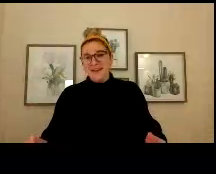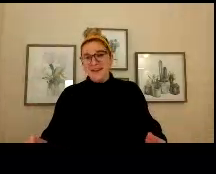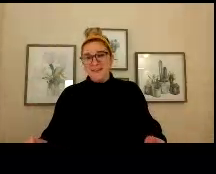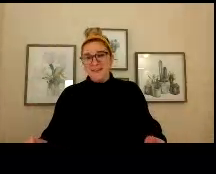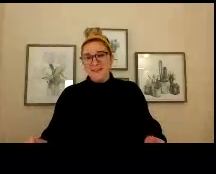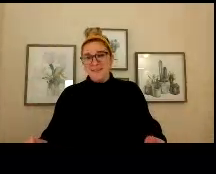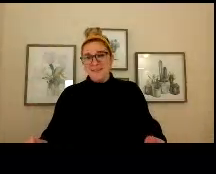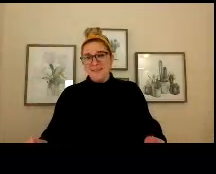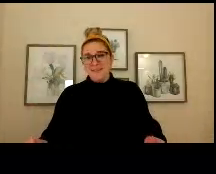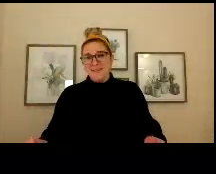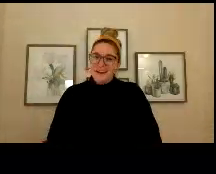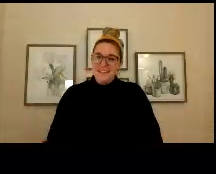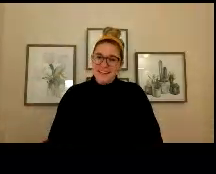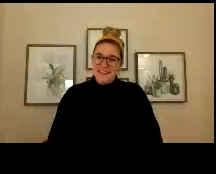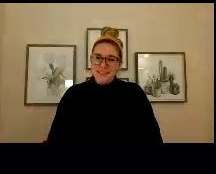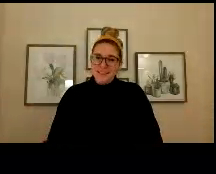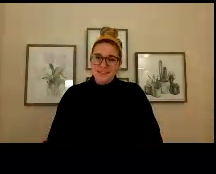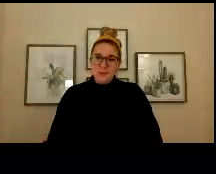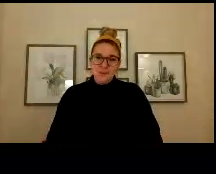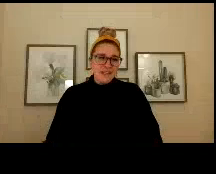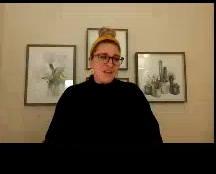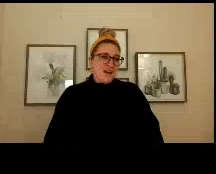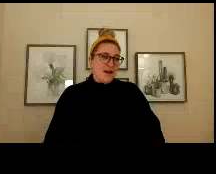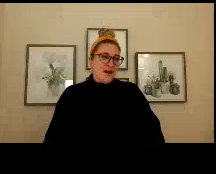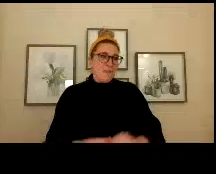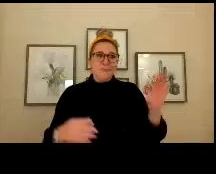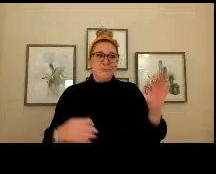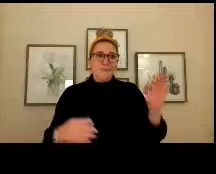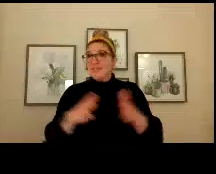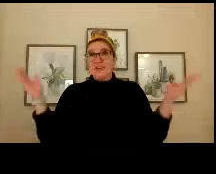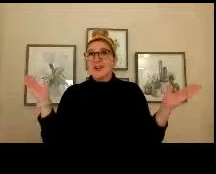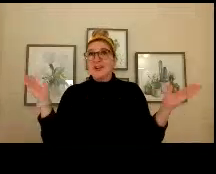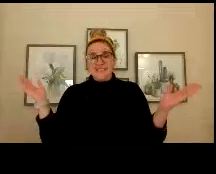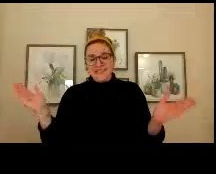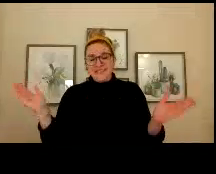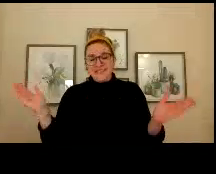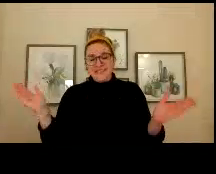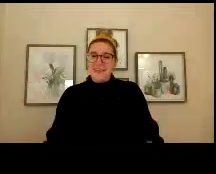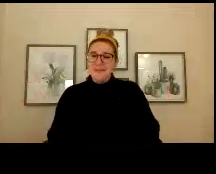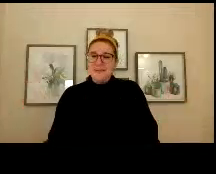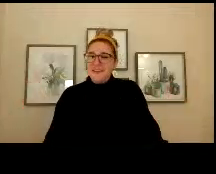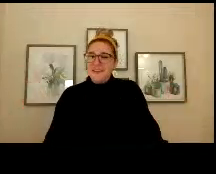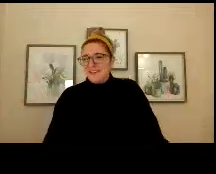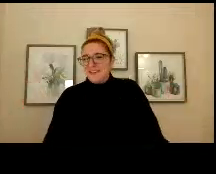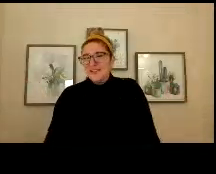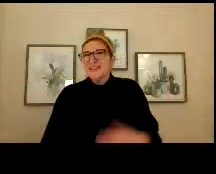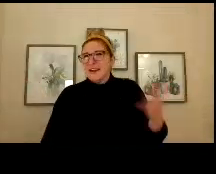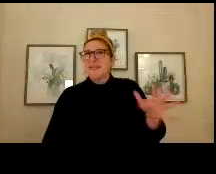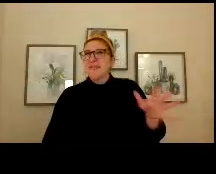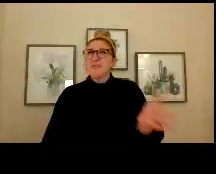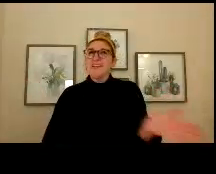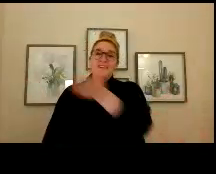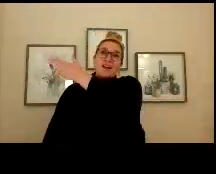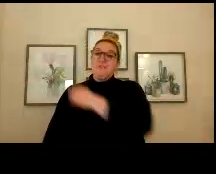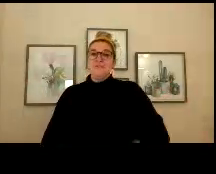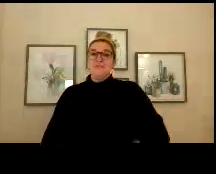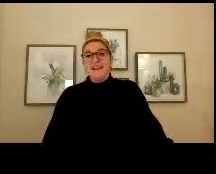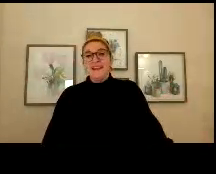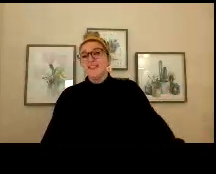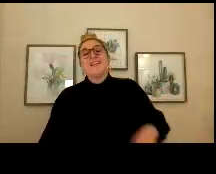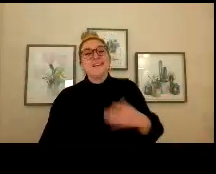know. I love to help with that. I diagnose individuals pretty much across the lifespan, usually around 3 and